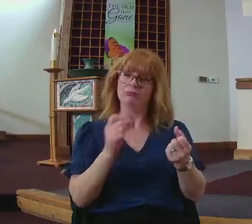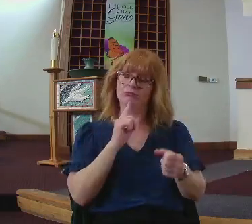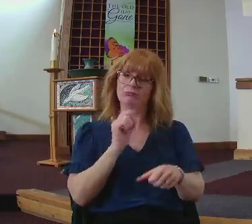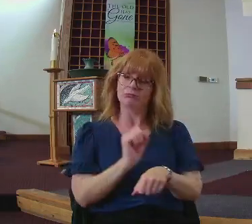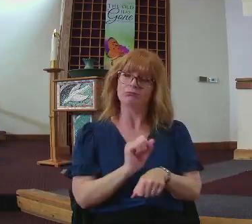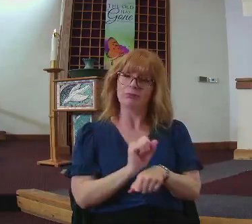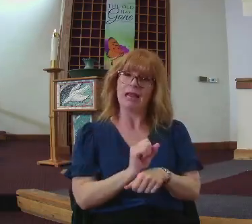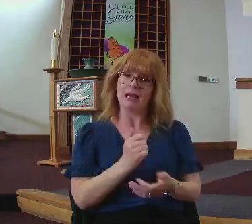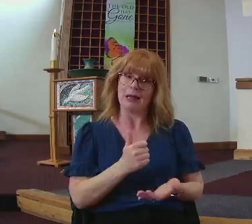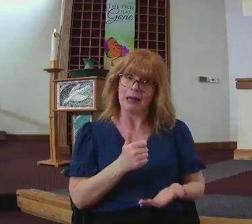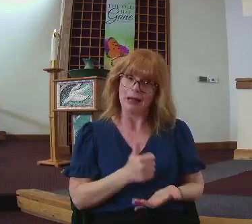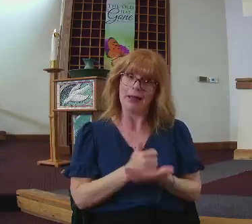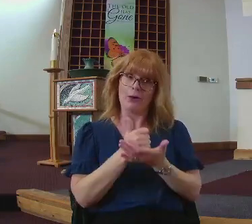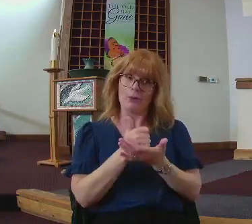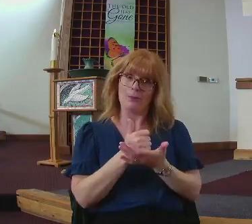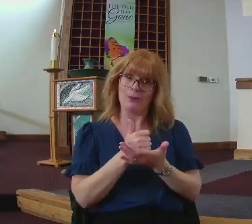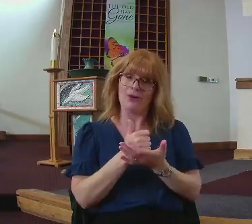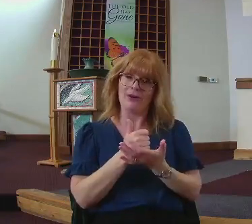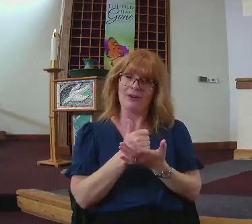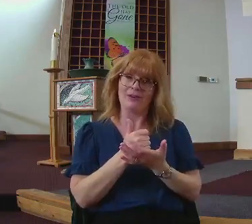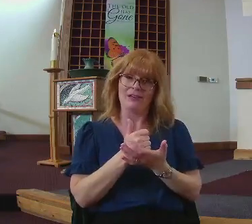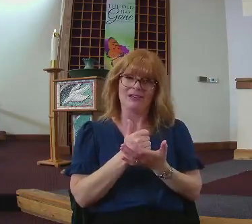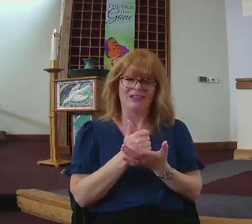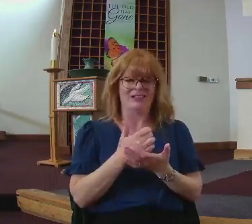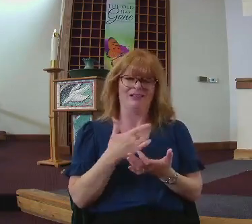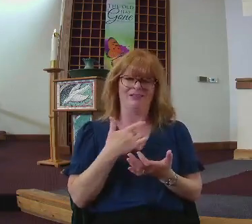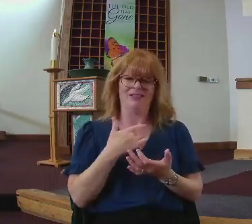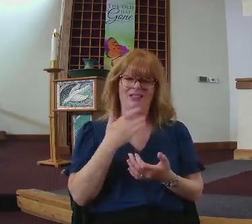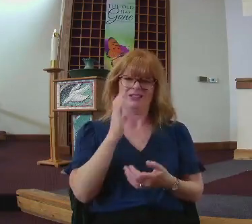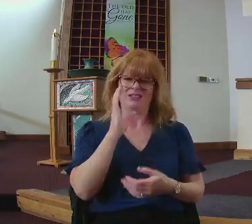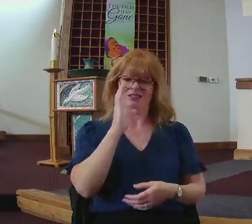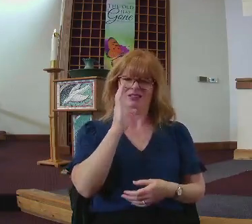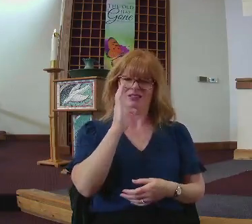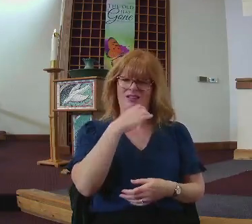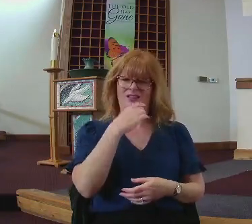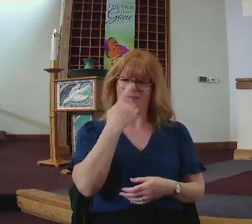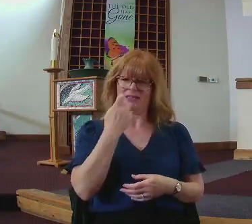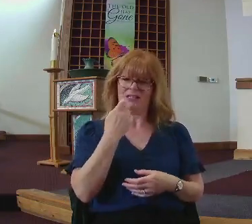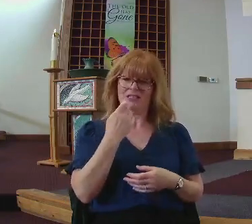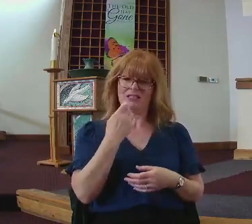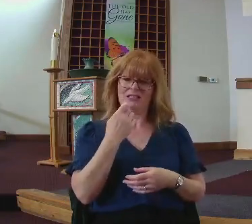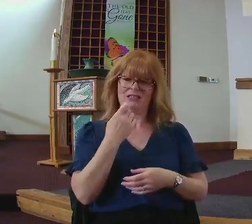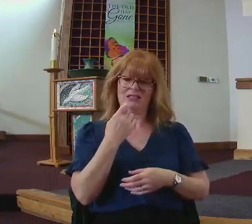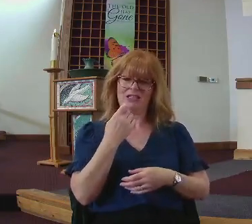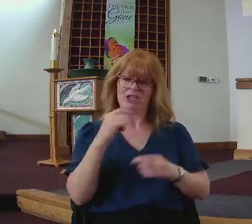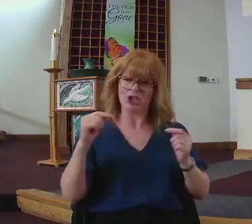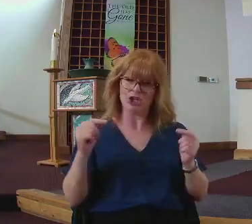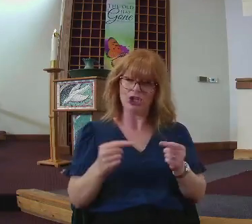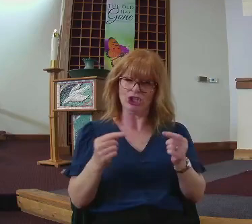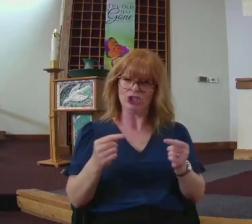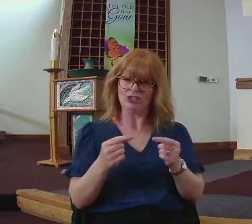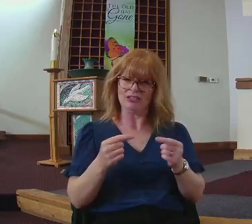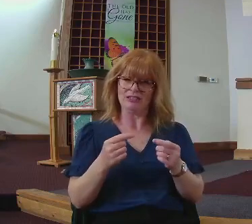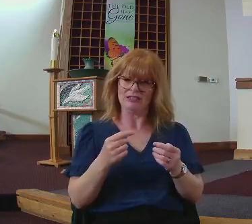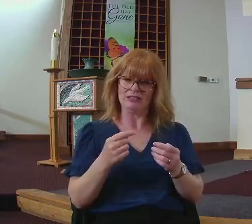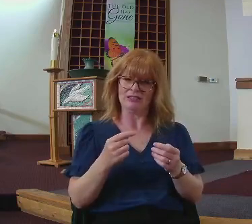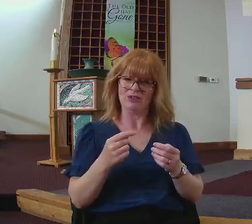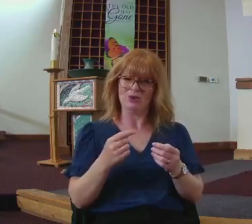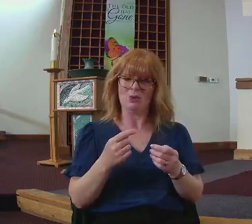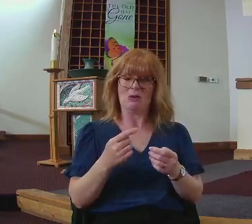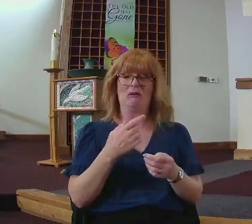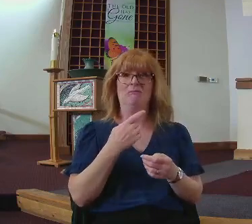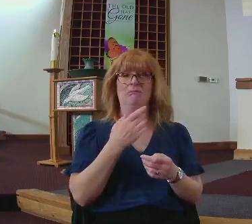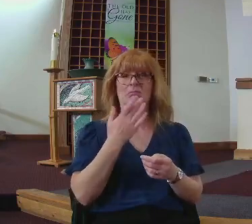it kind of doesn't make sense because it hurts, right? Or it tastes yucky.